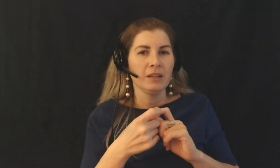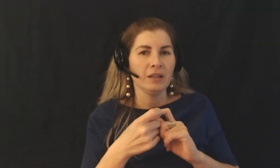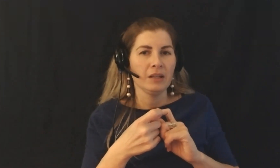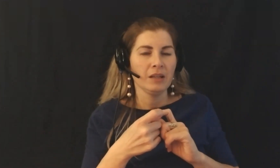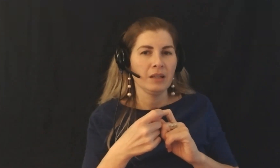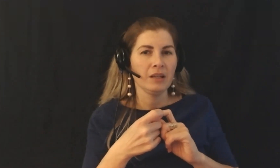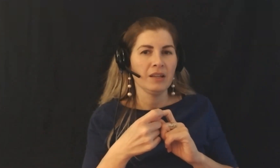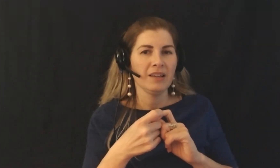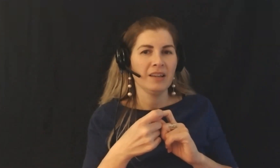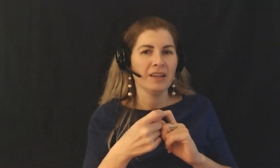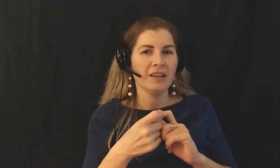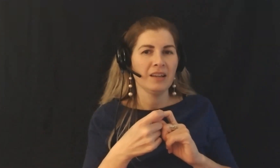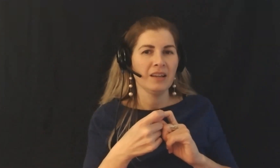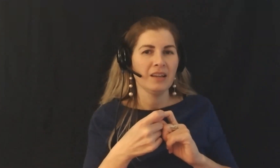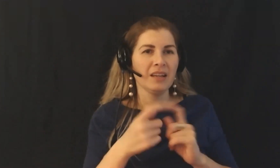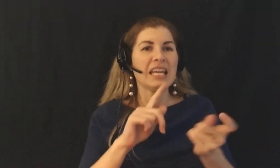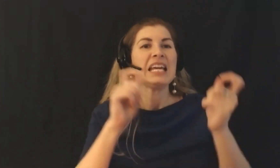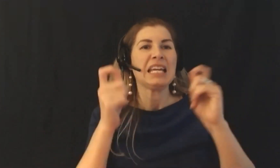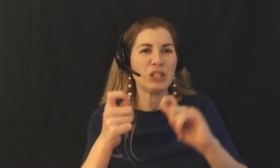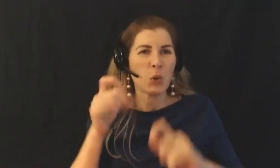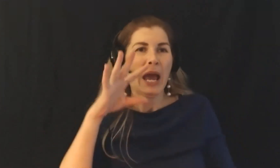had an A there. Oh, into a cat.